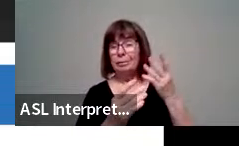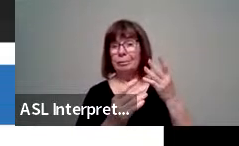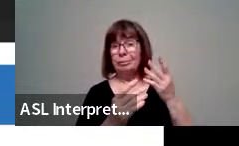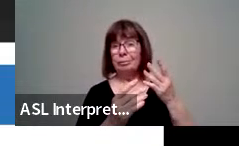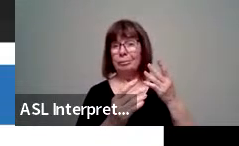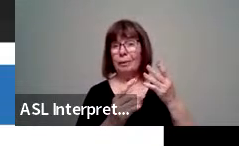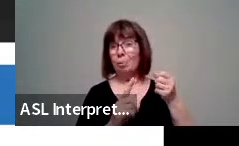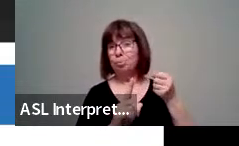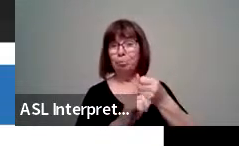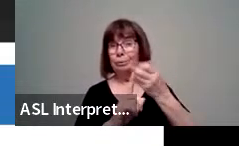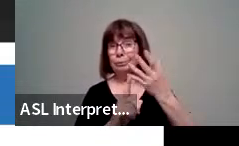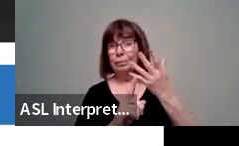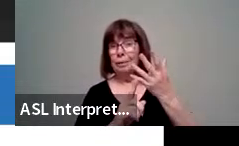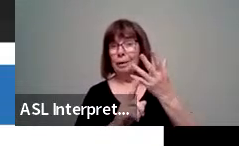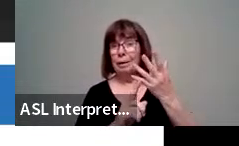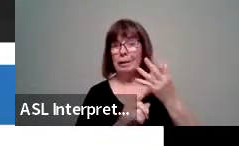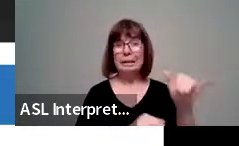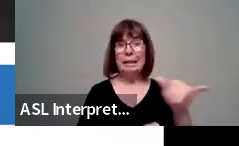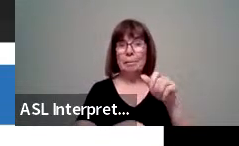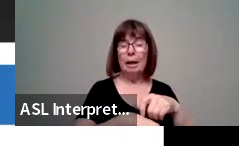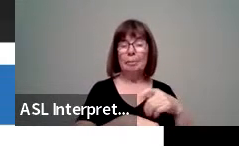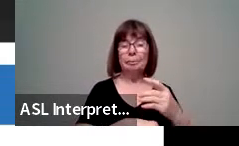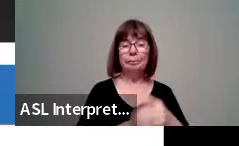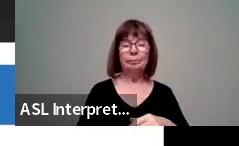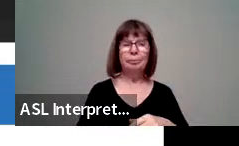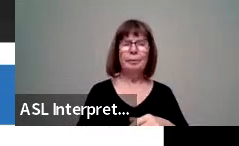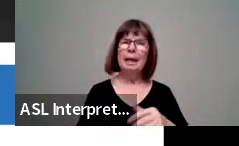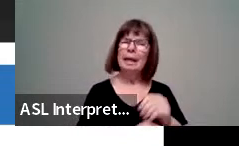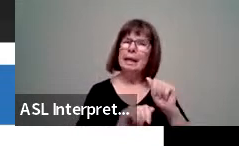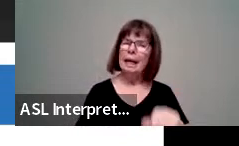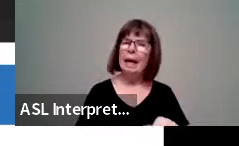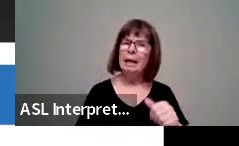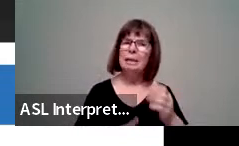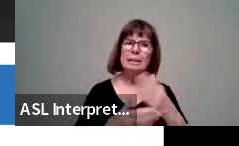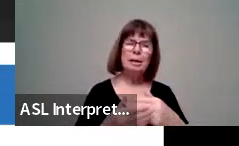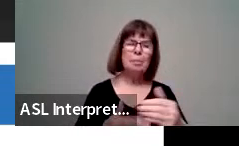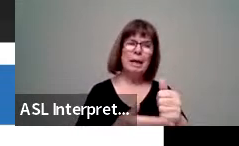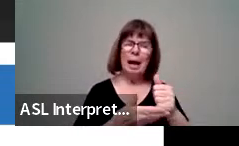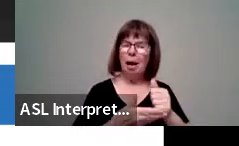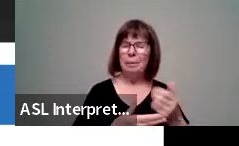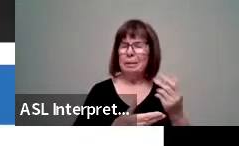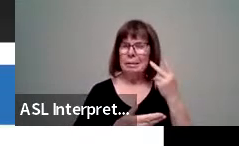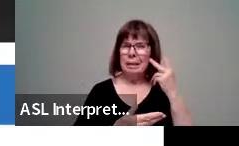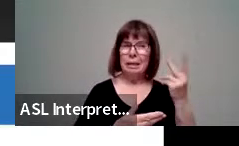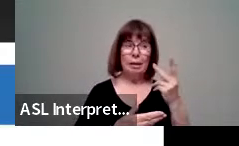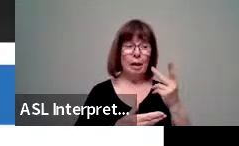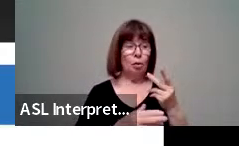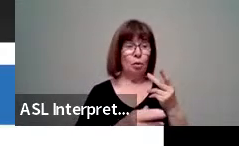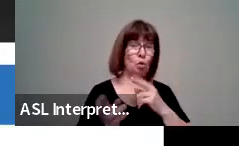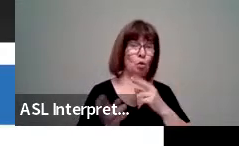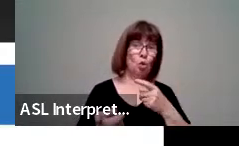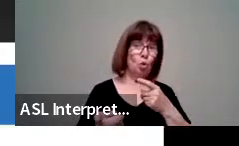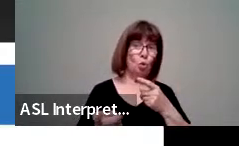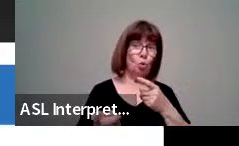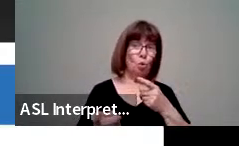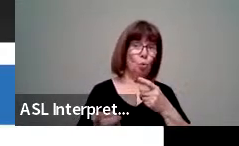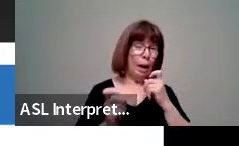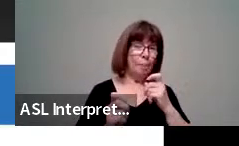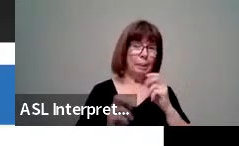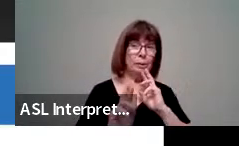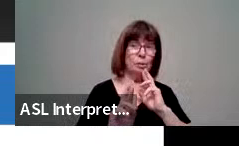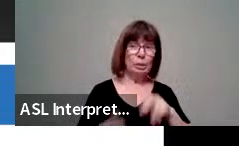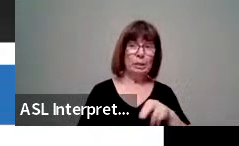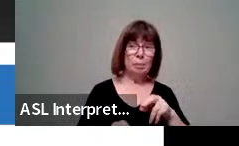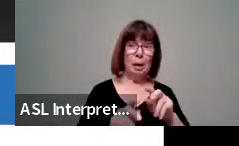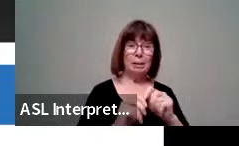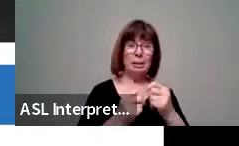if someone could help me see the rapid response team, like, make it real for me,